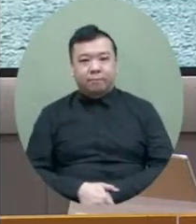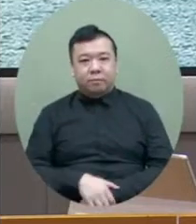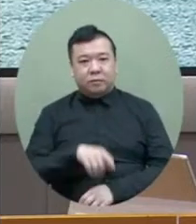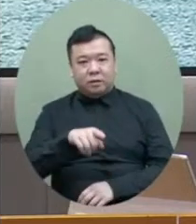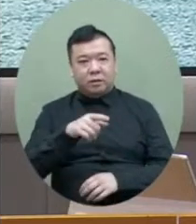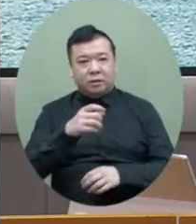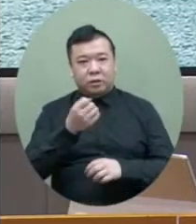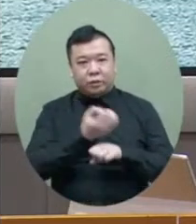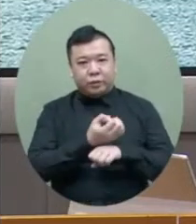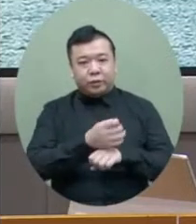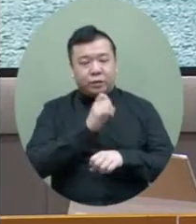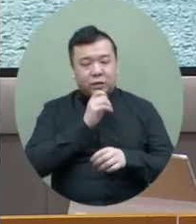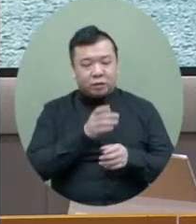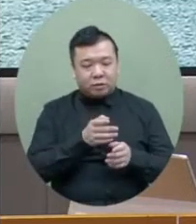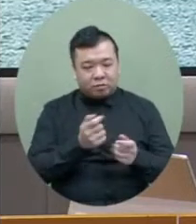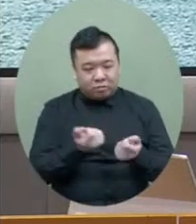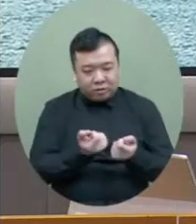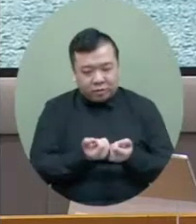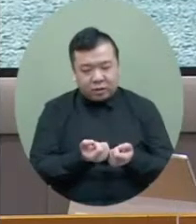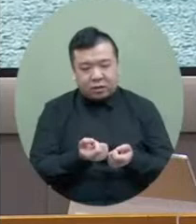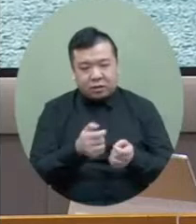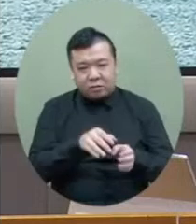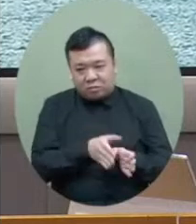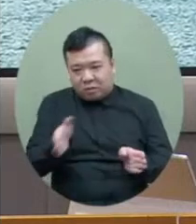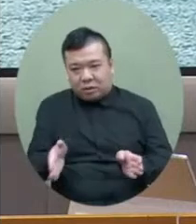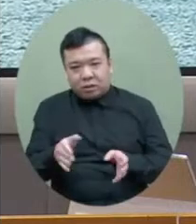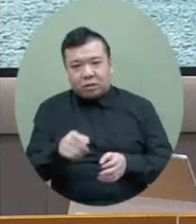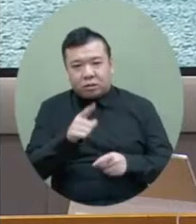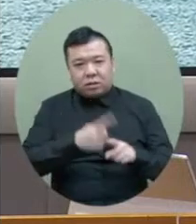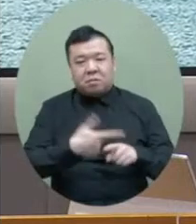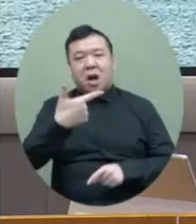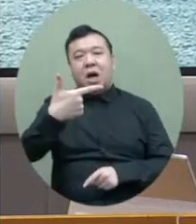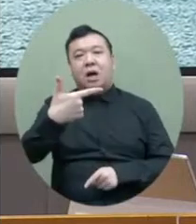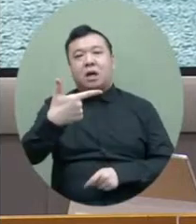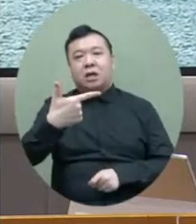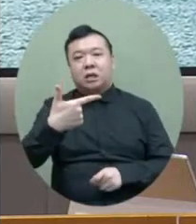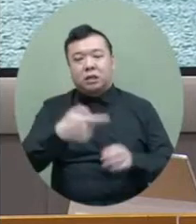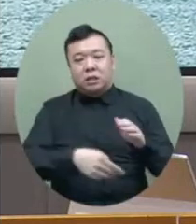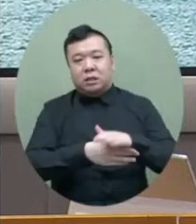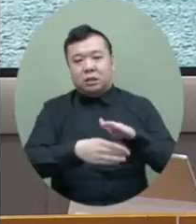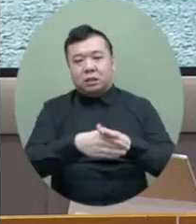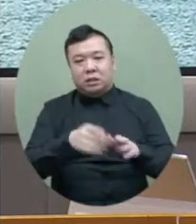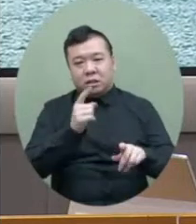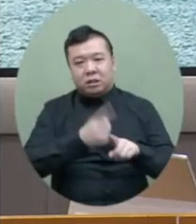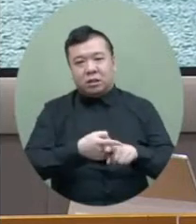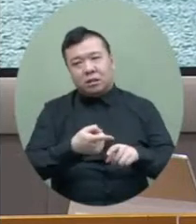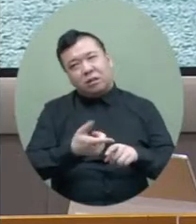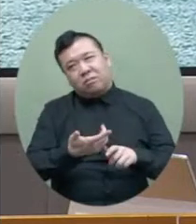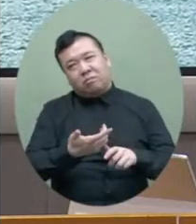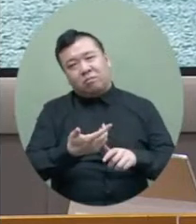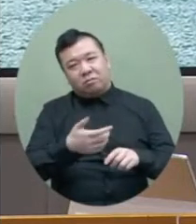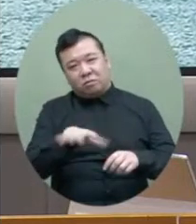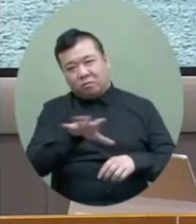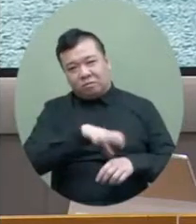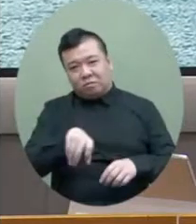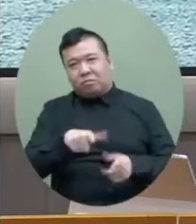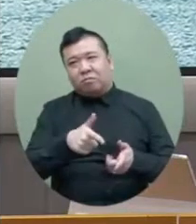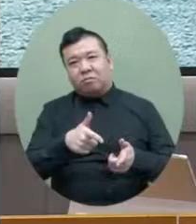At Lok Yang San Chun, some of the units are joining each other, but some are further apart. There are just 8 units on the same floor.